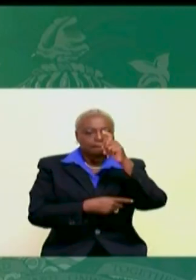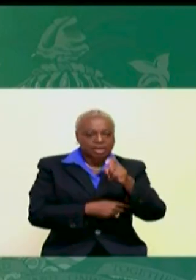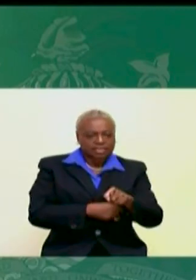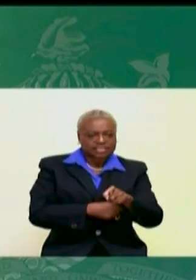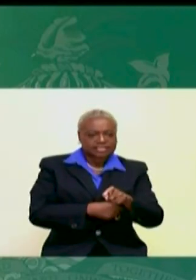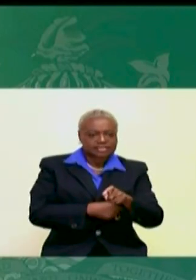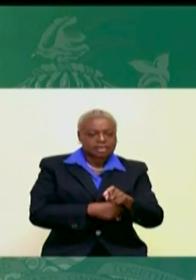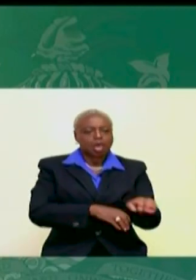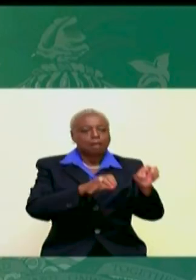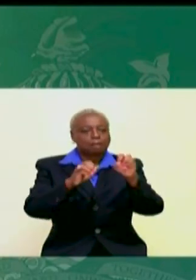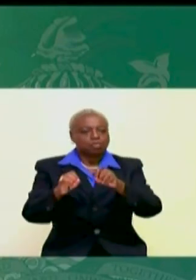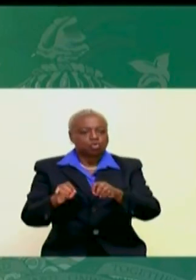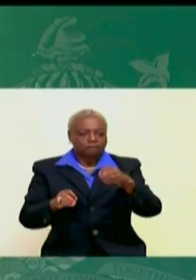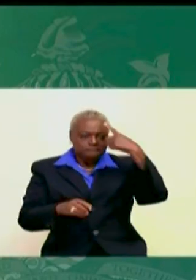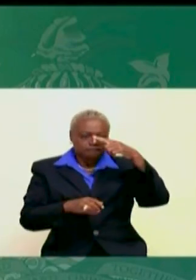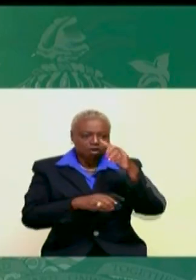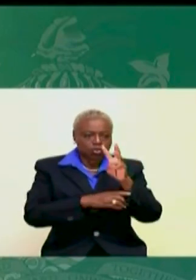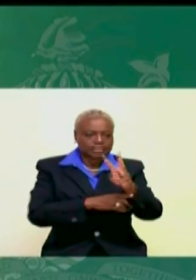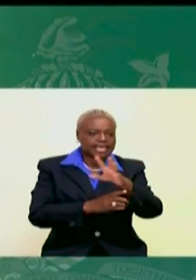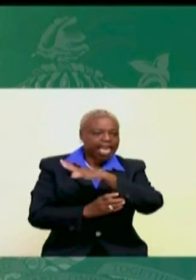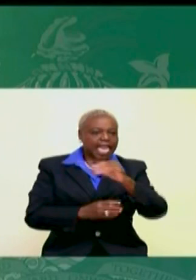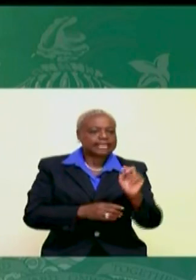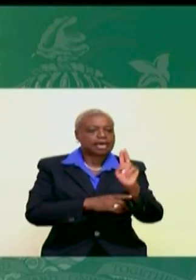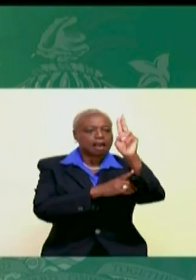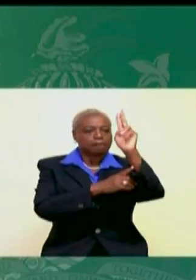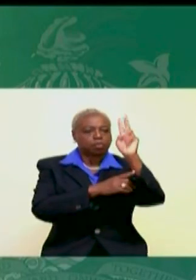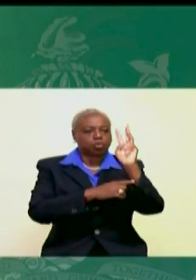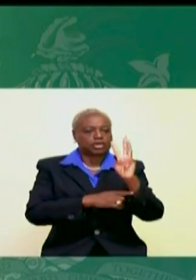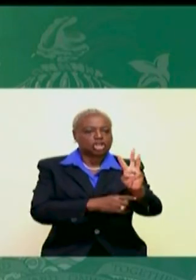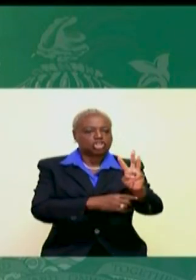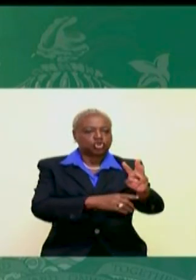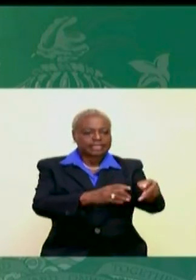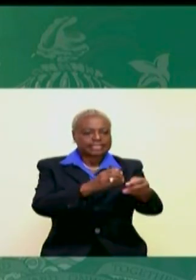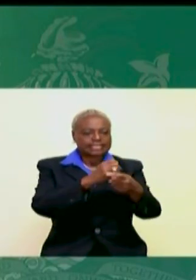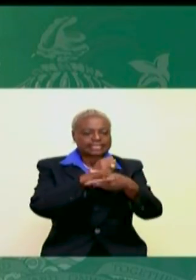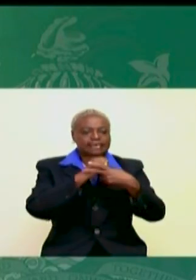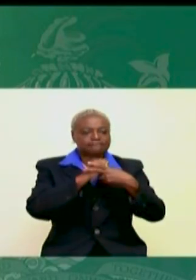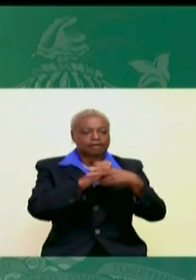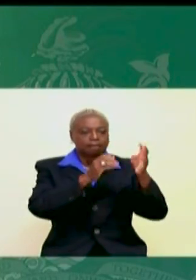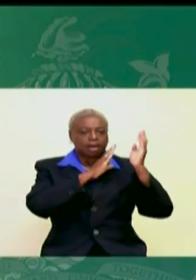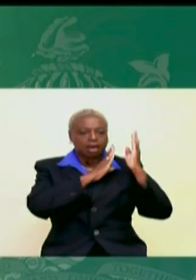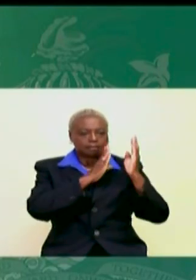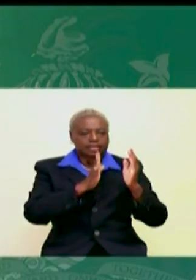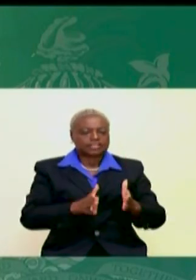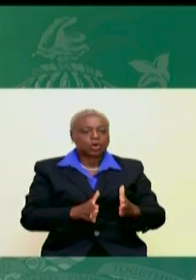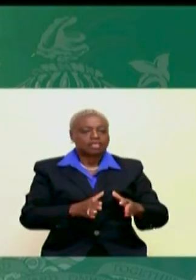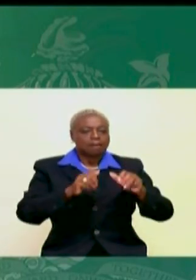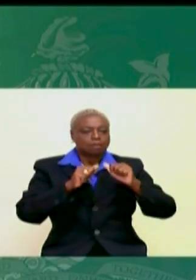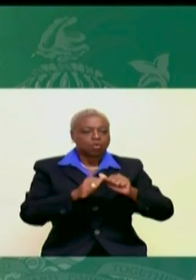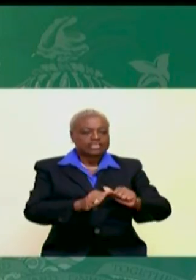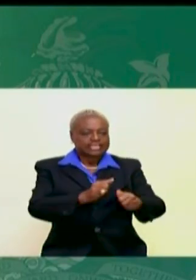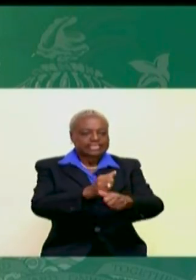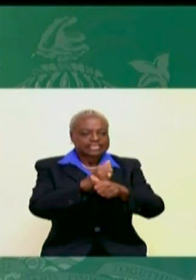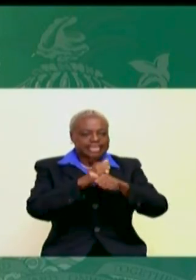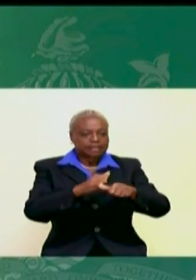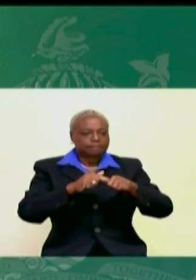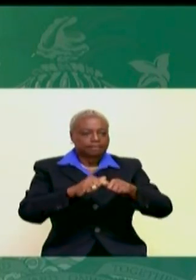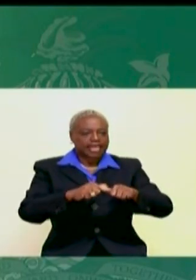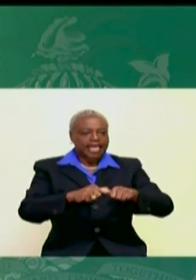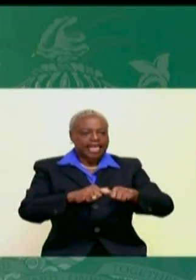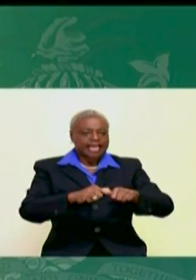Speaker, move forward and upward to a safer Bahamas with a more sustainable and diverse